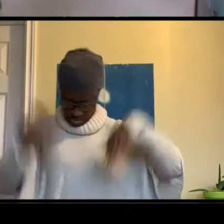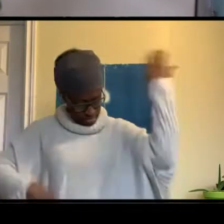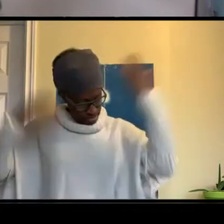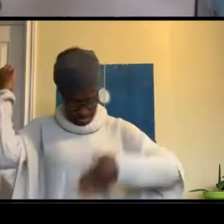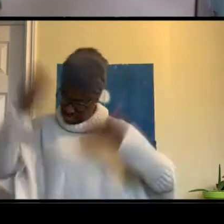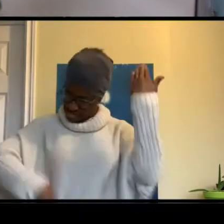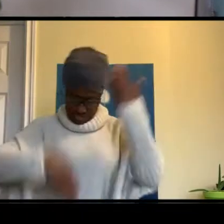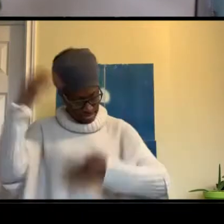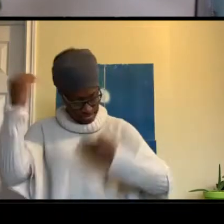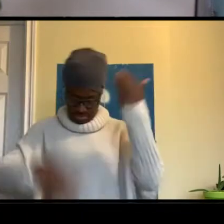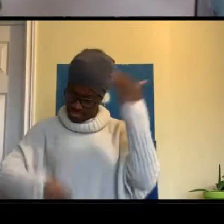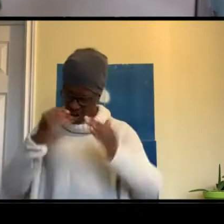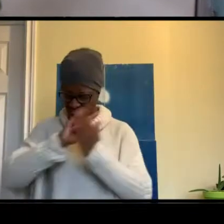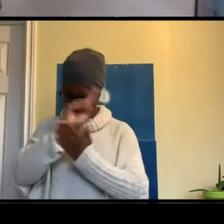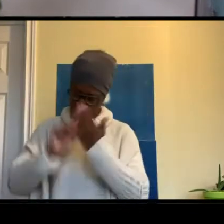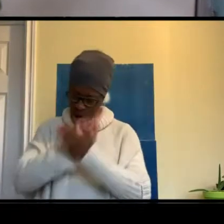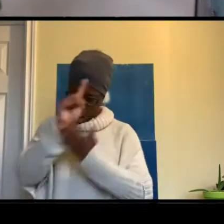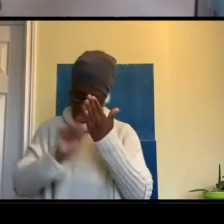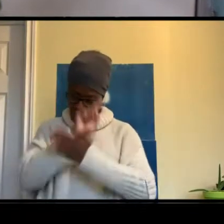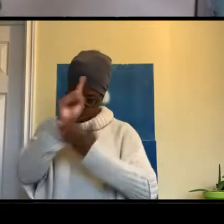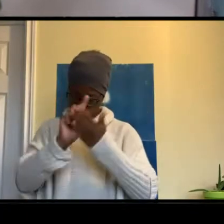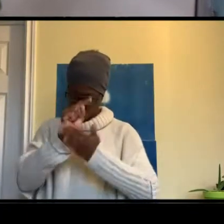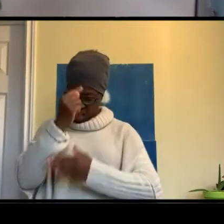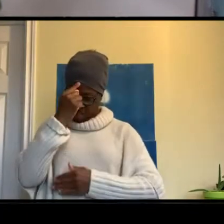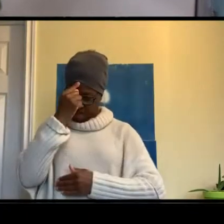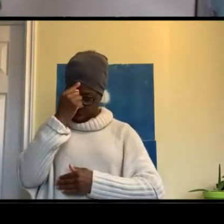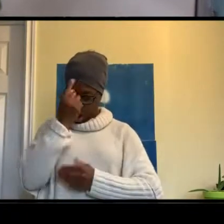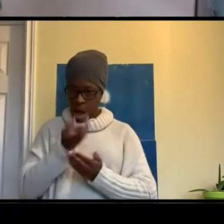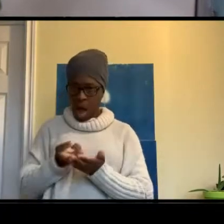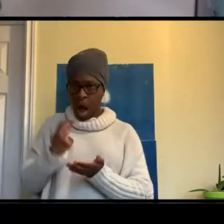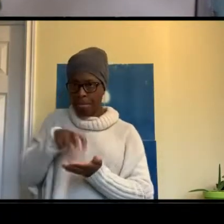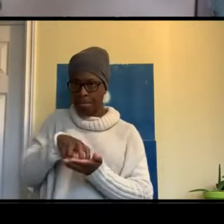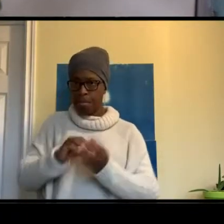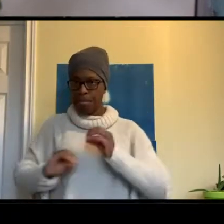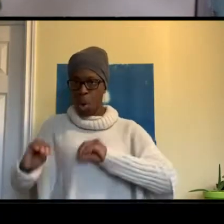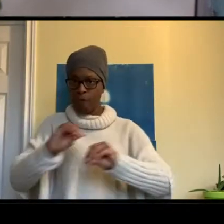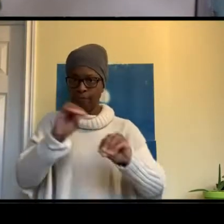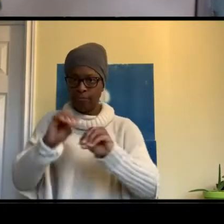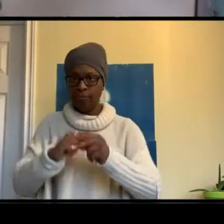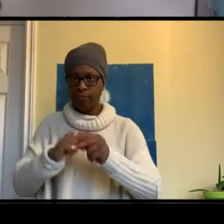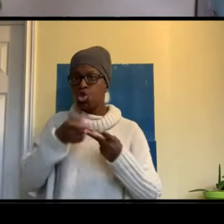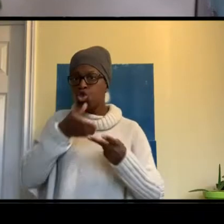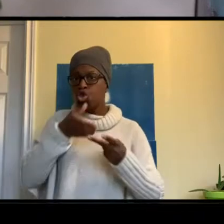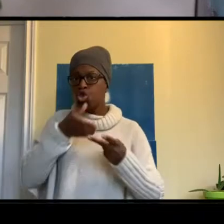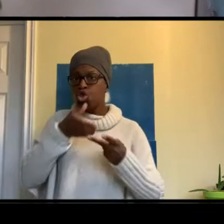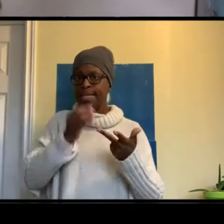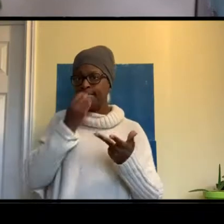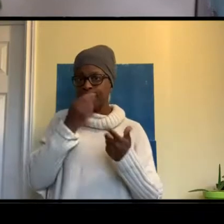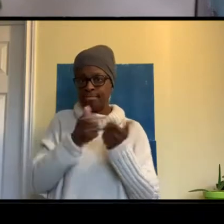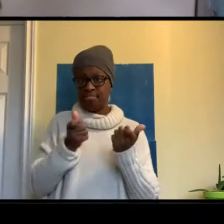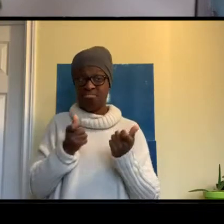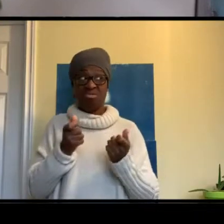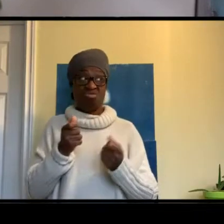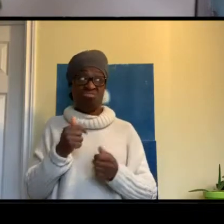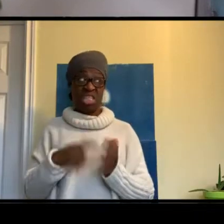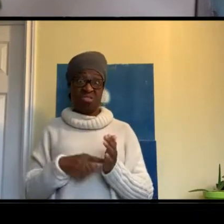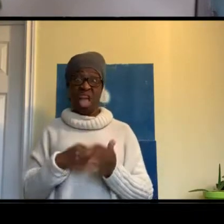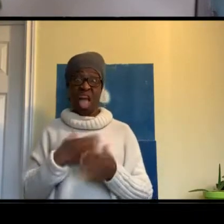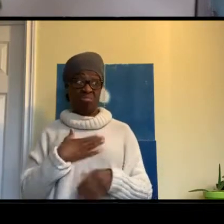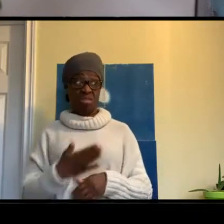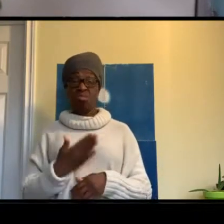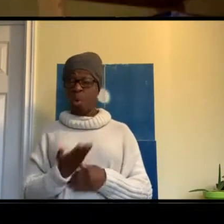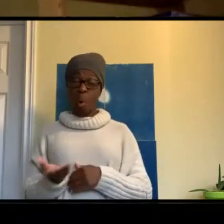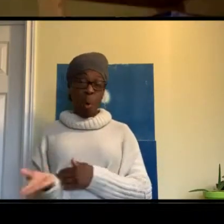moving, like eating food. I can go a whole day sometimes where I've absolutely forgotten to take care of myself. And because you find